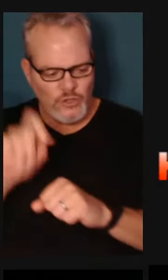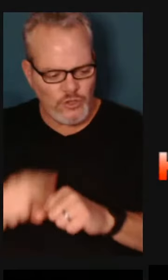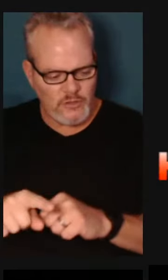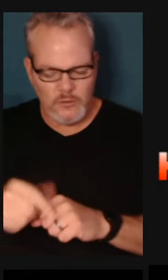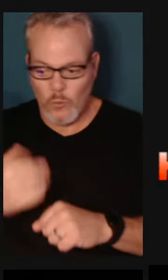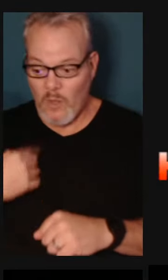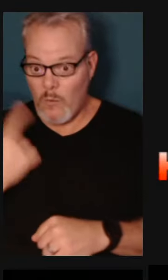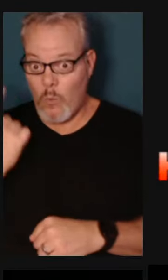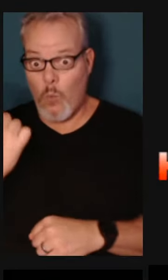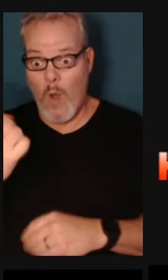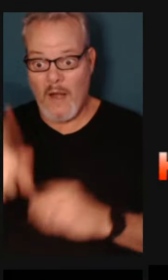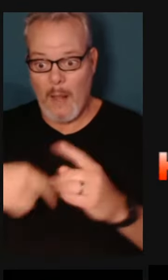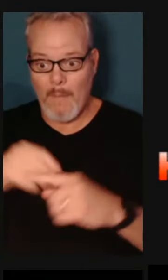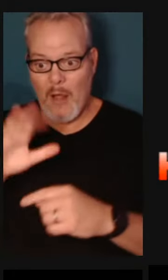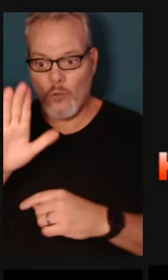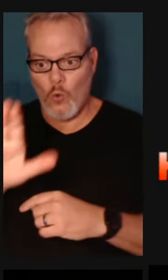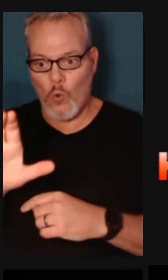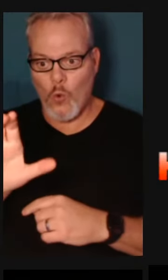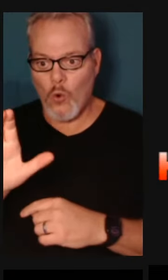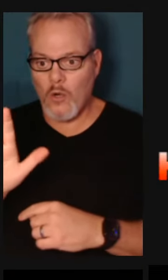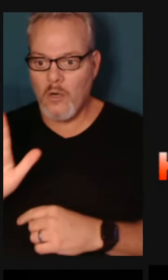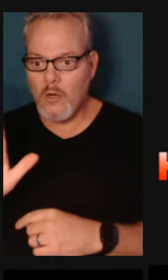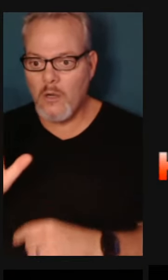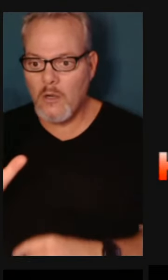about your graph when you had that up.